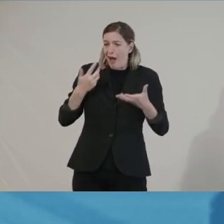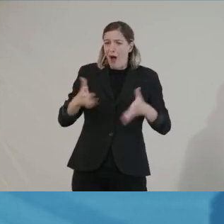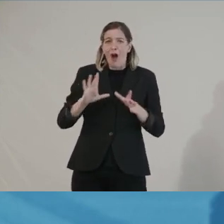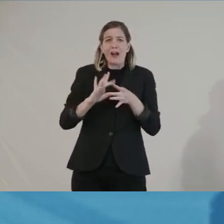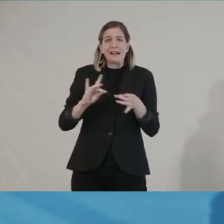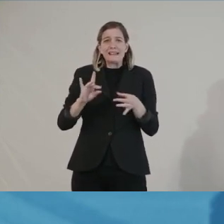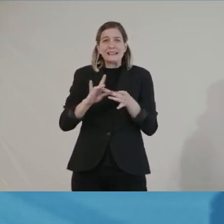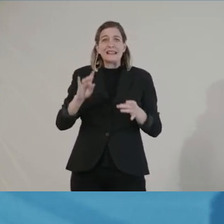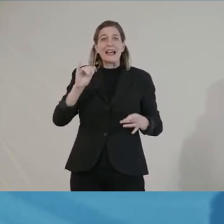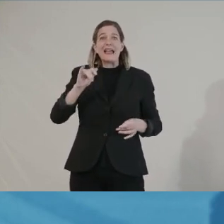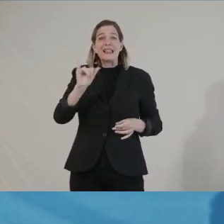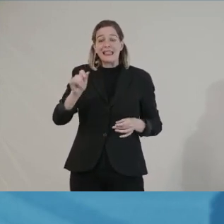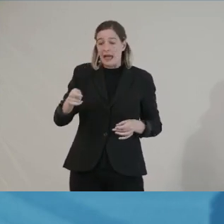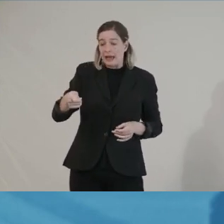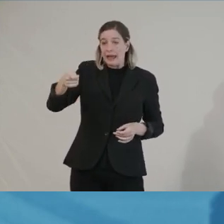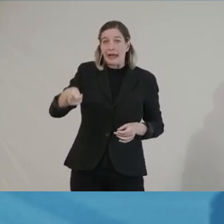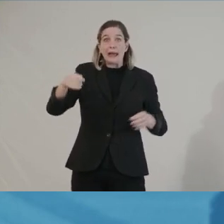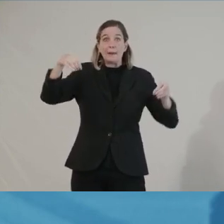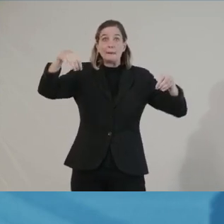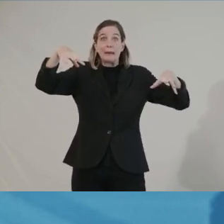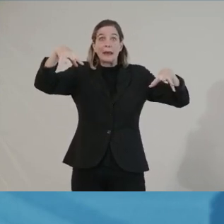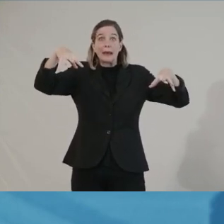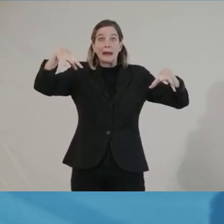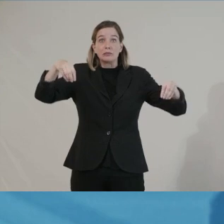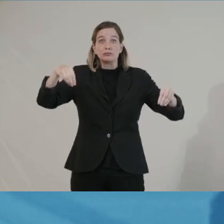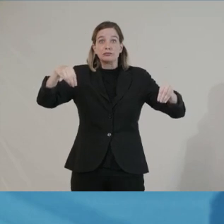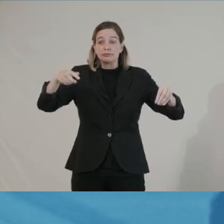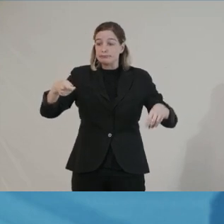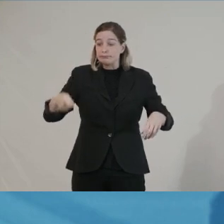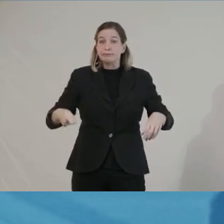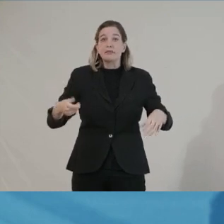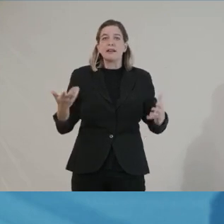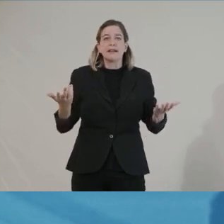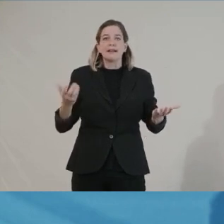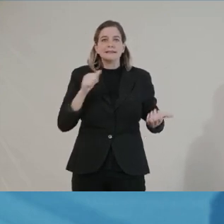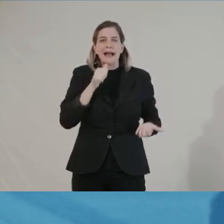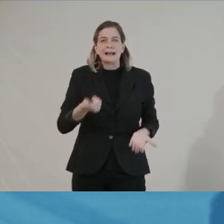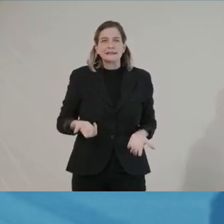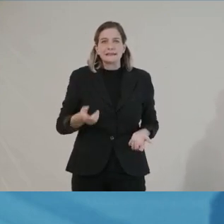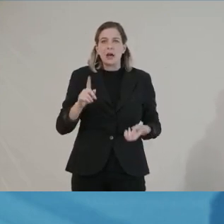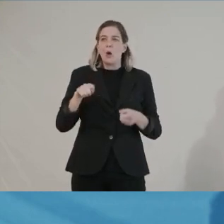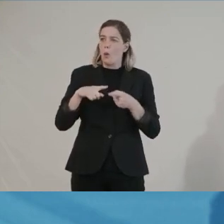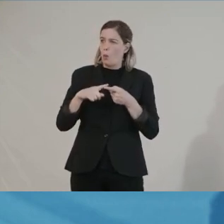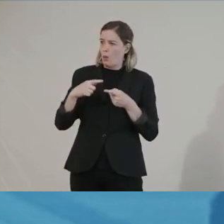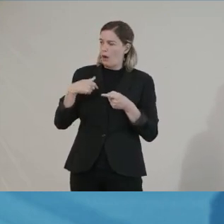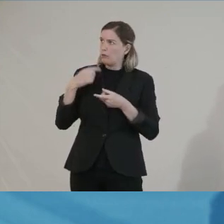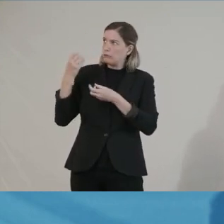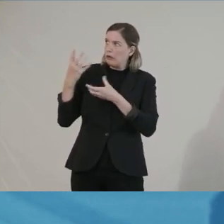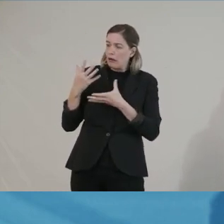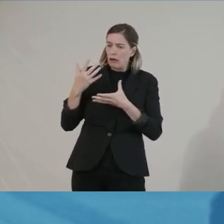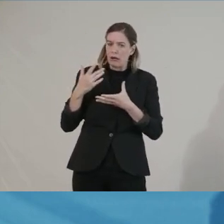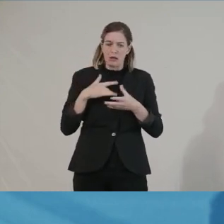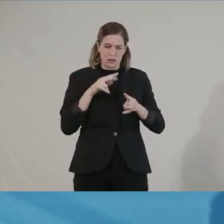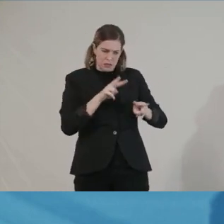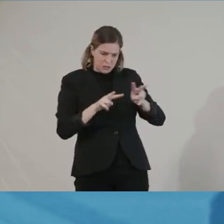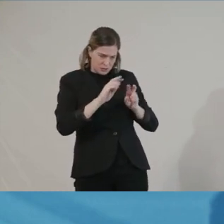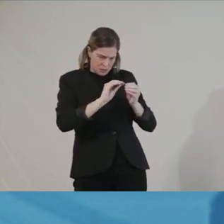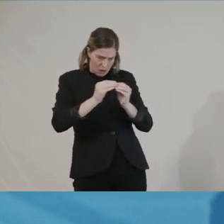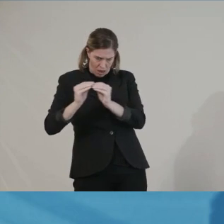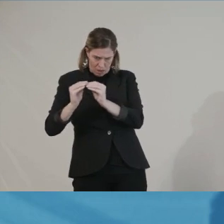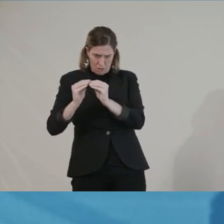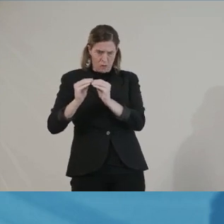incrementally and step by step. As we have confidence and we have information and we have guidelines that we can put out, we'll